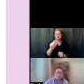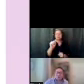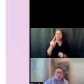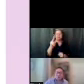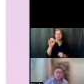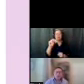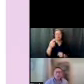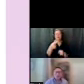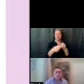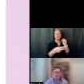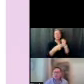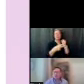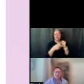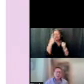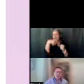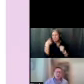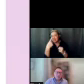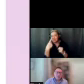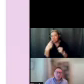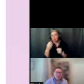all this does is breeds